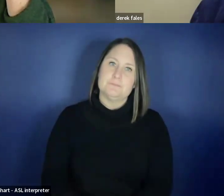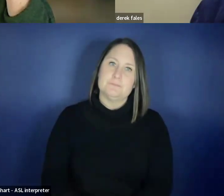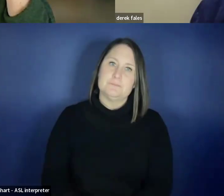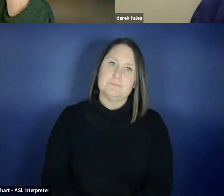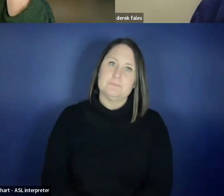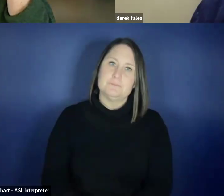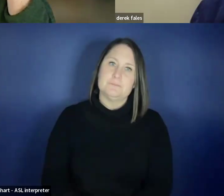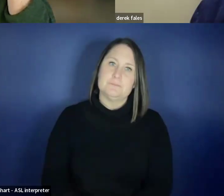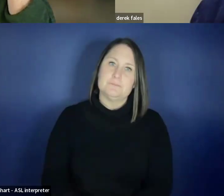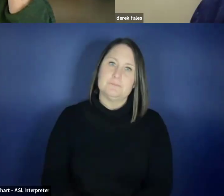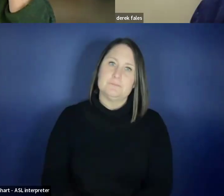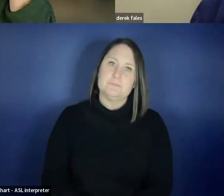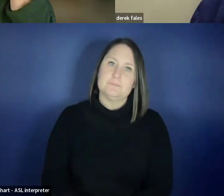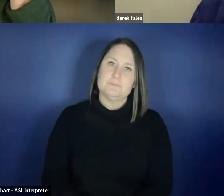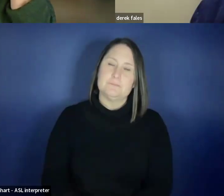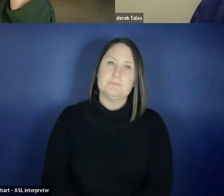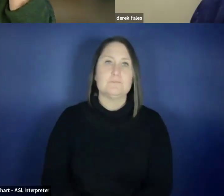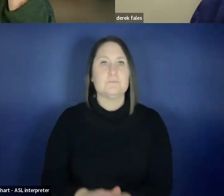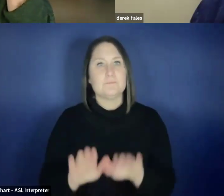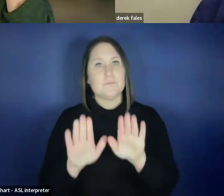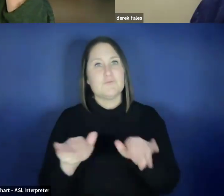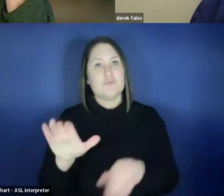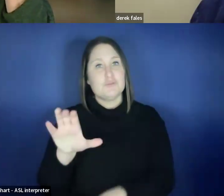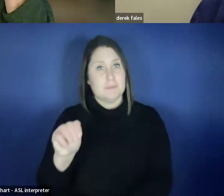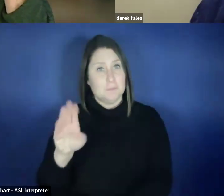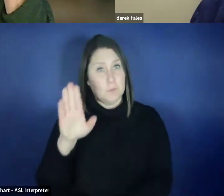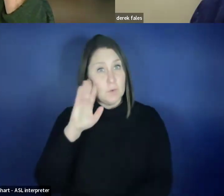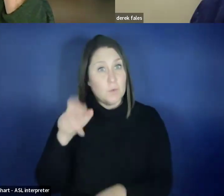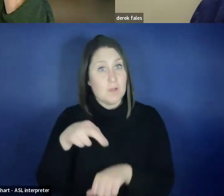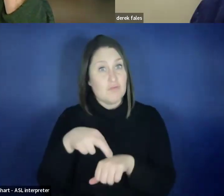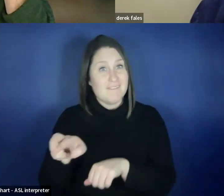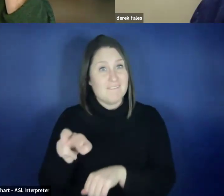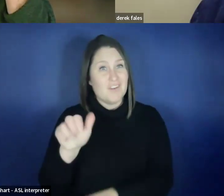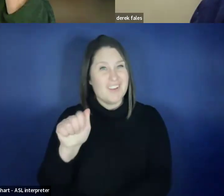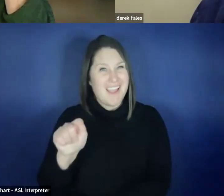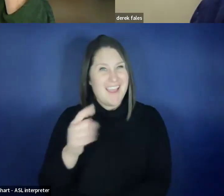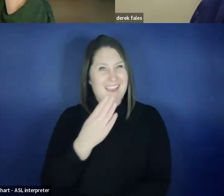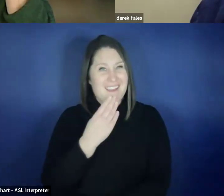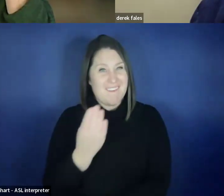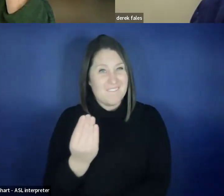Let's see. As a children's case manager, will referrals be made at 14?